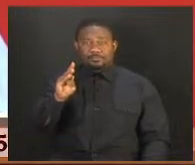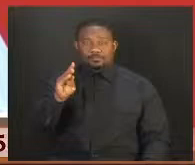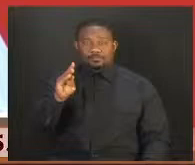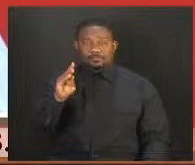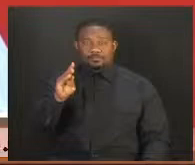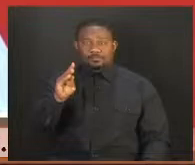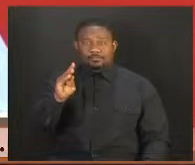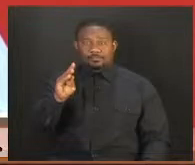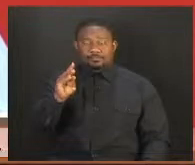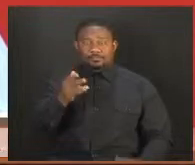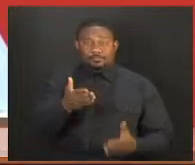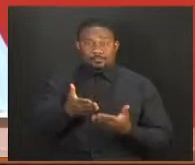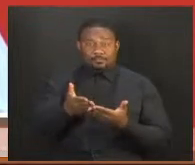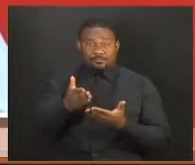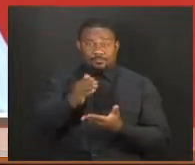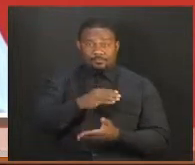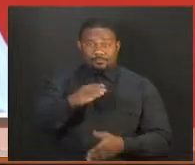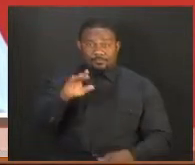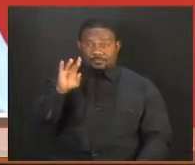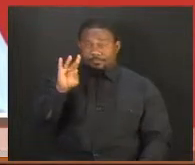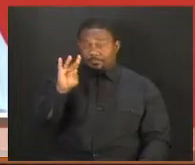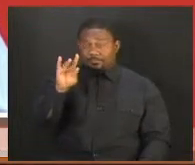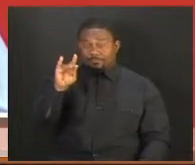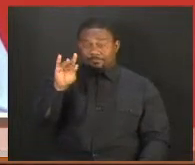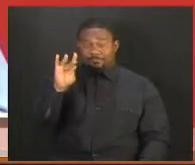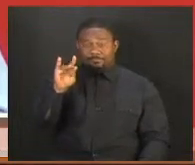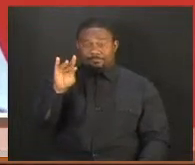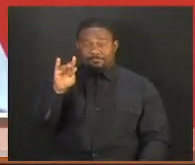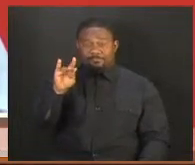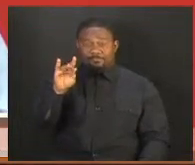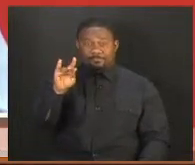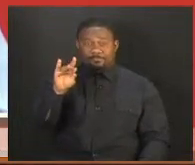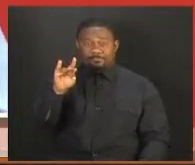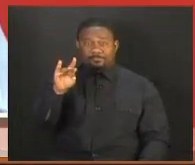Page 18.